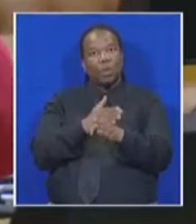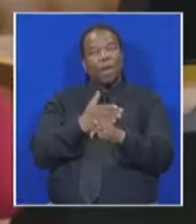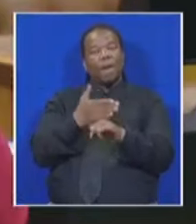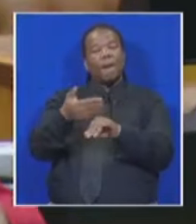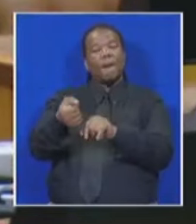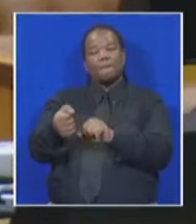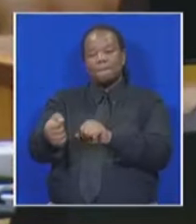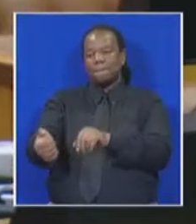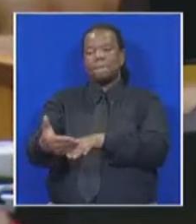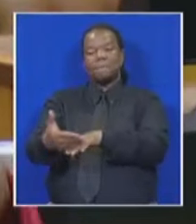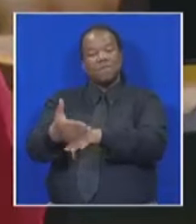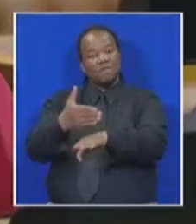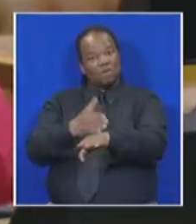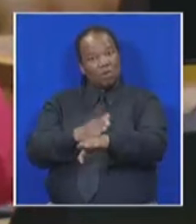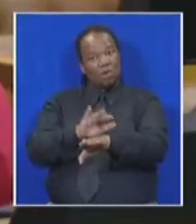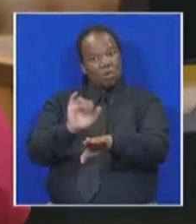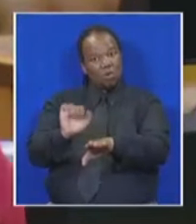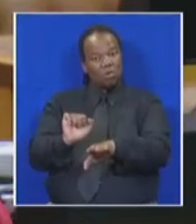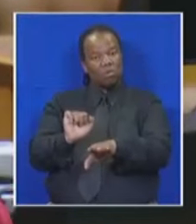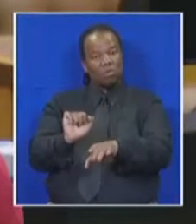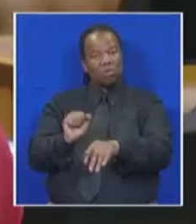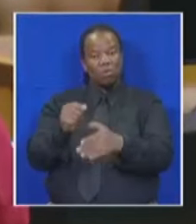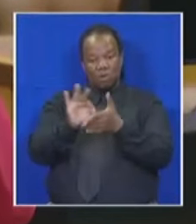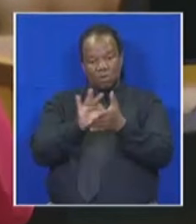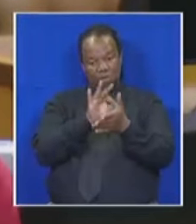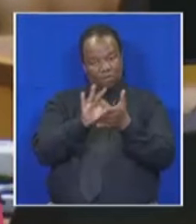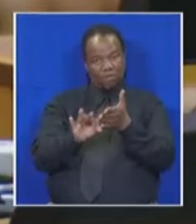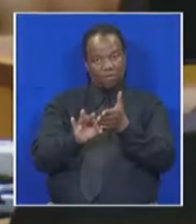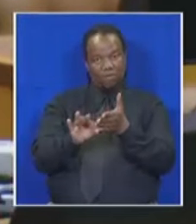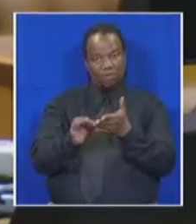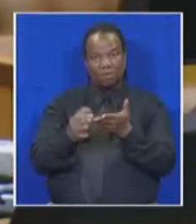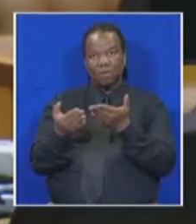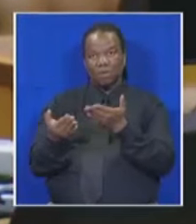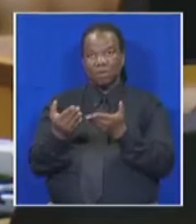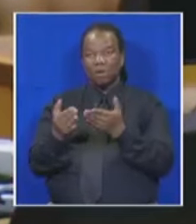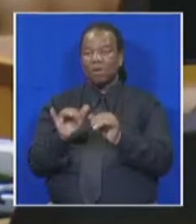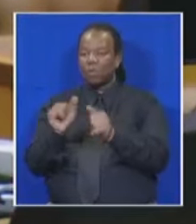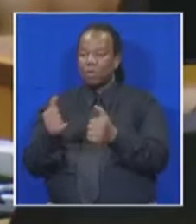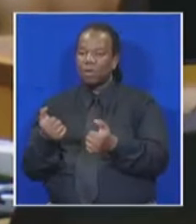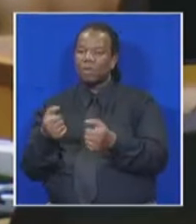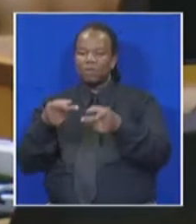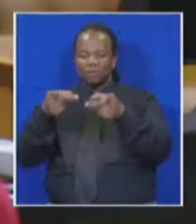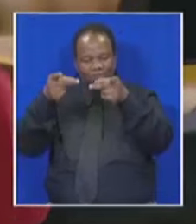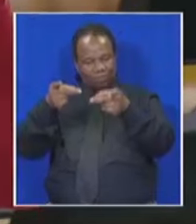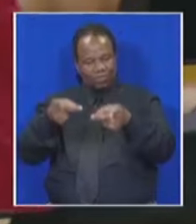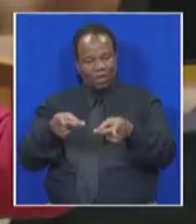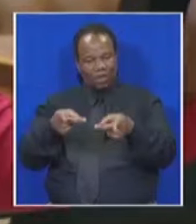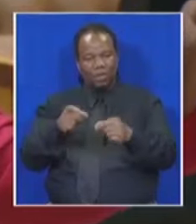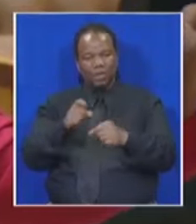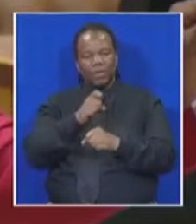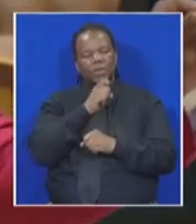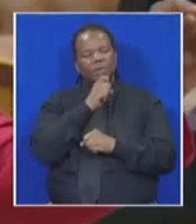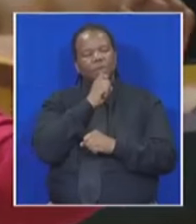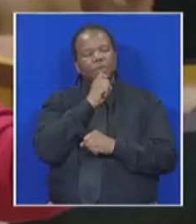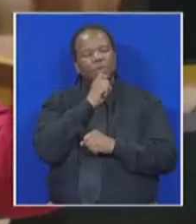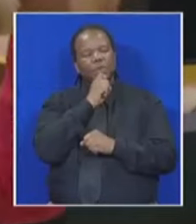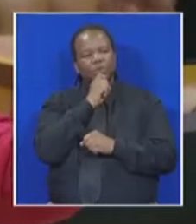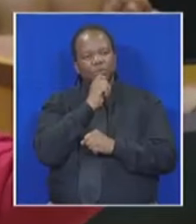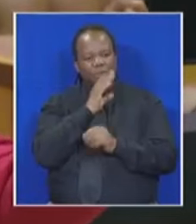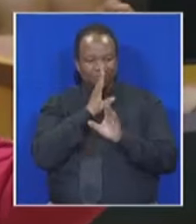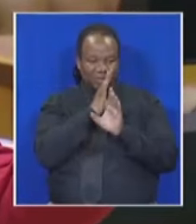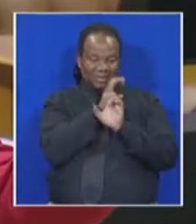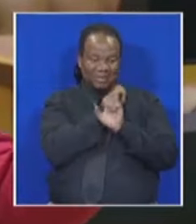decide on this question, we must decide that we're going to utilize a secret ballot because majority of the people there